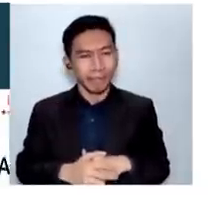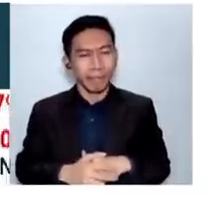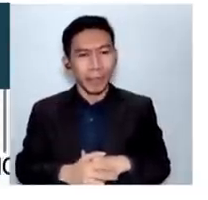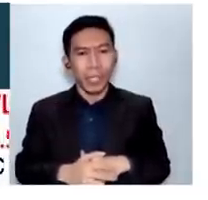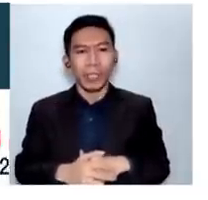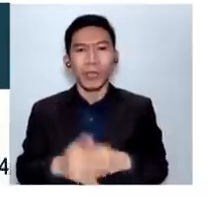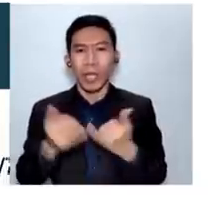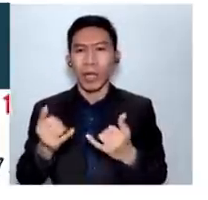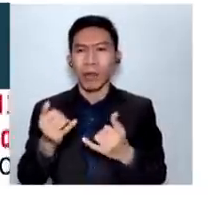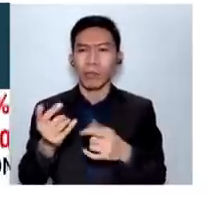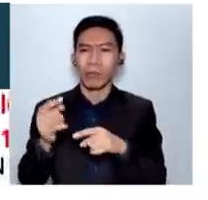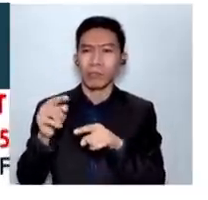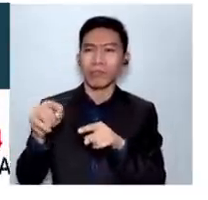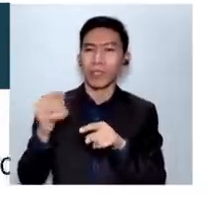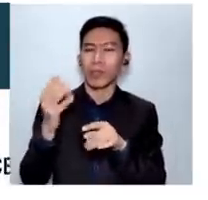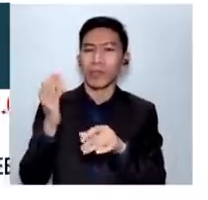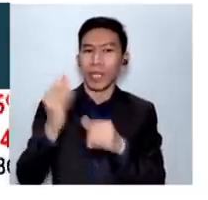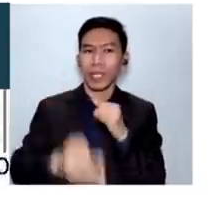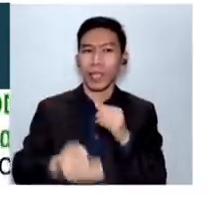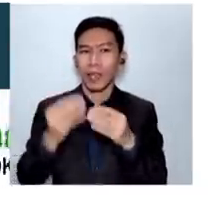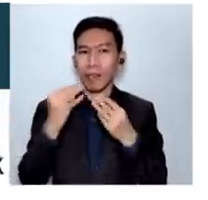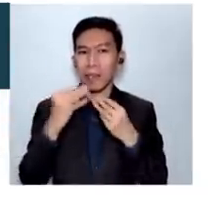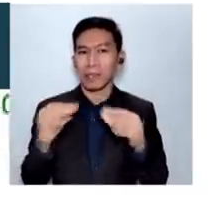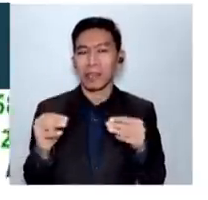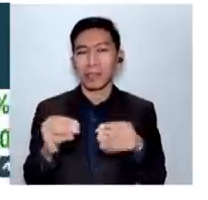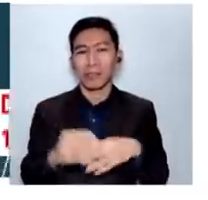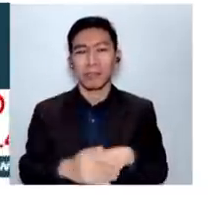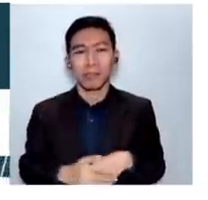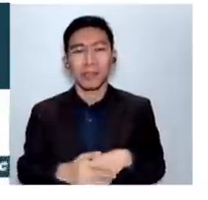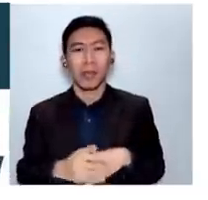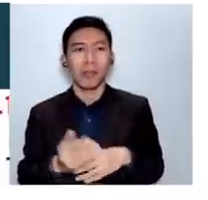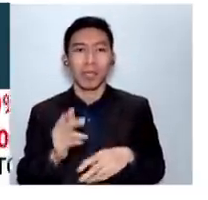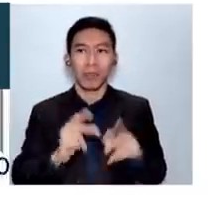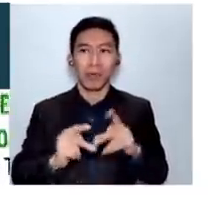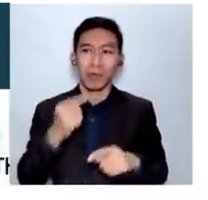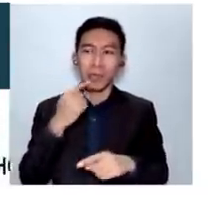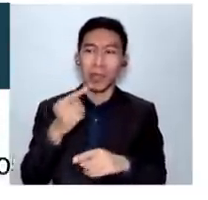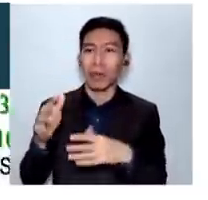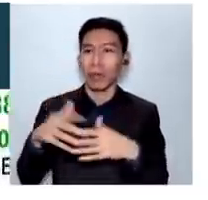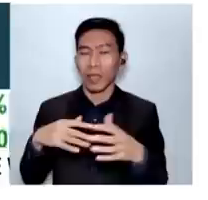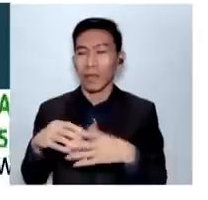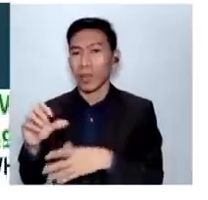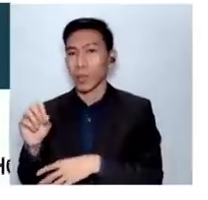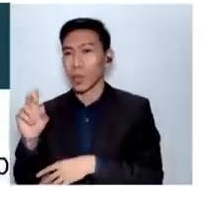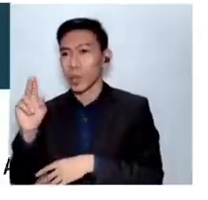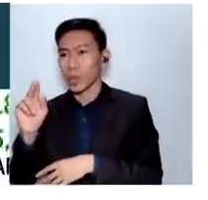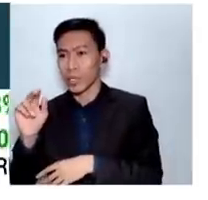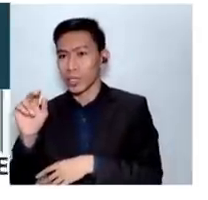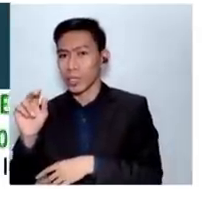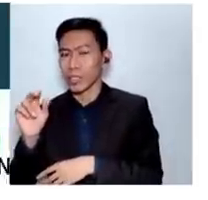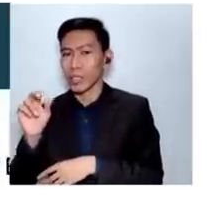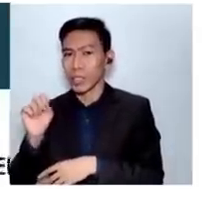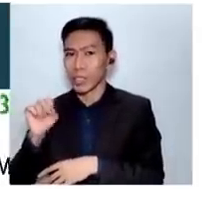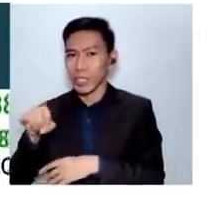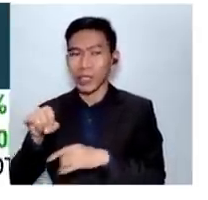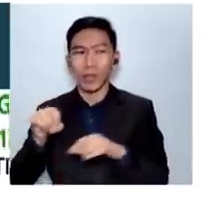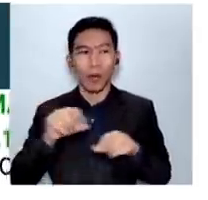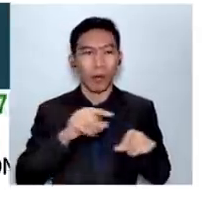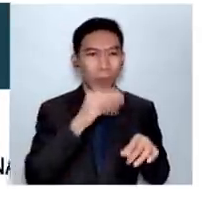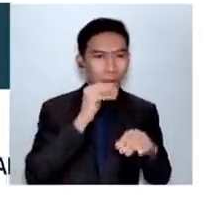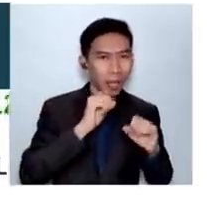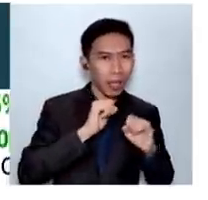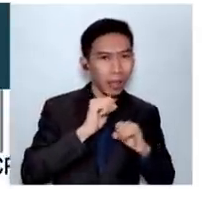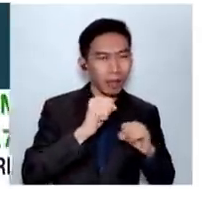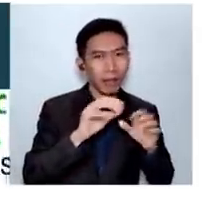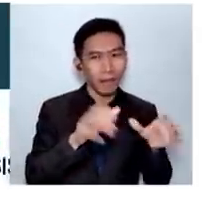those who say wala naman ho kayong pinagkaiba, whether you talk about the Cusi faction or your faction together with Senator Manny Pacquiao, that